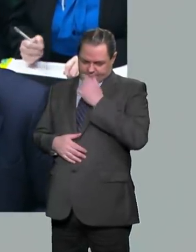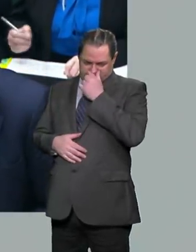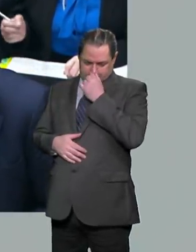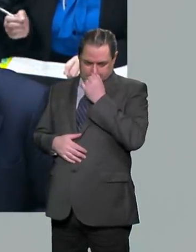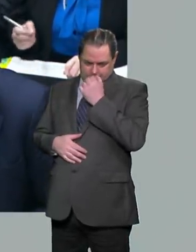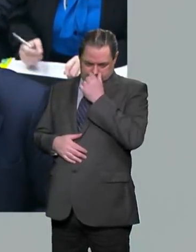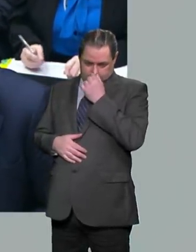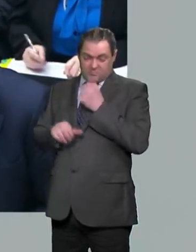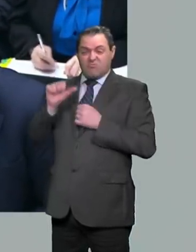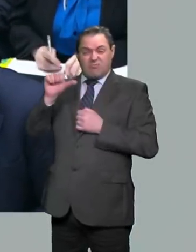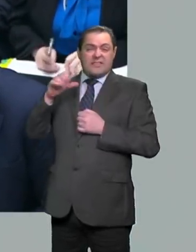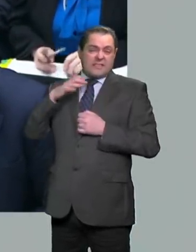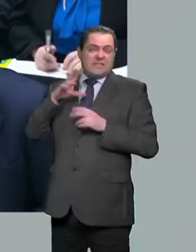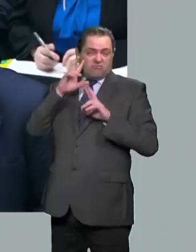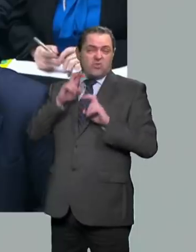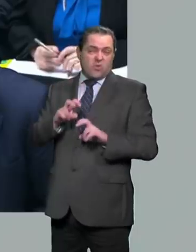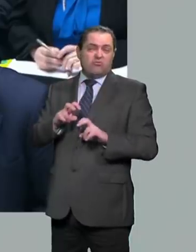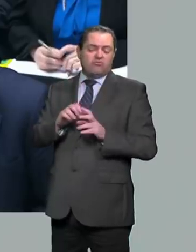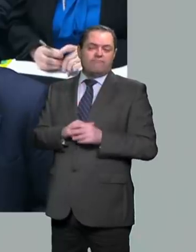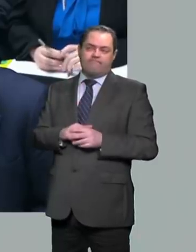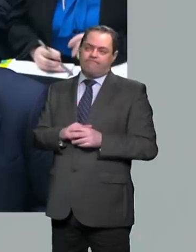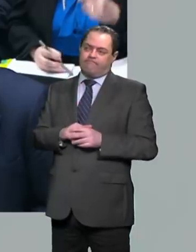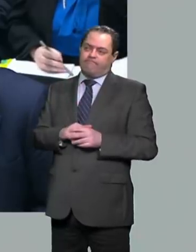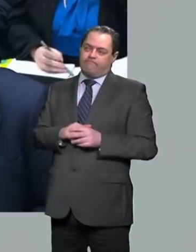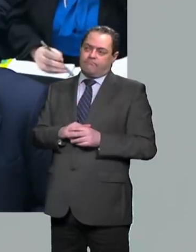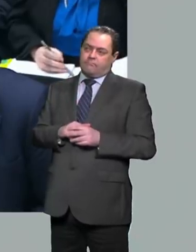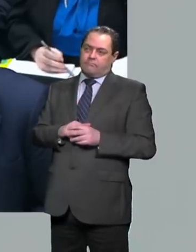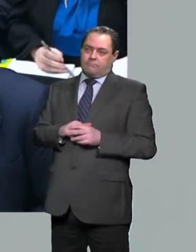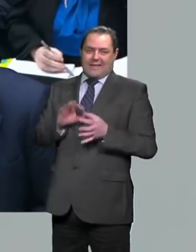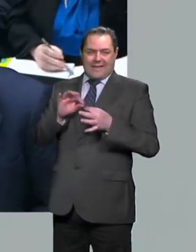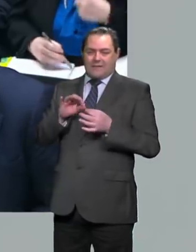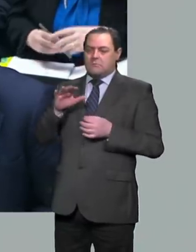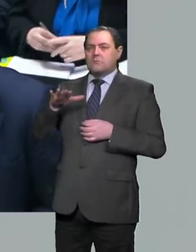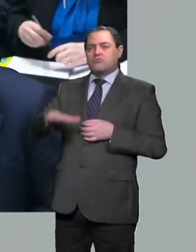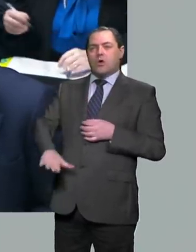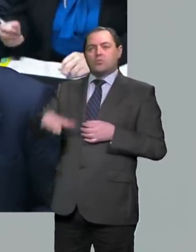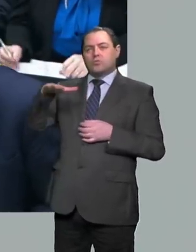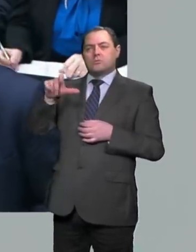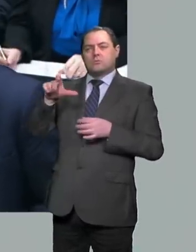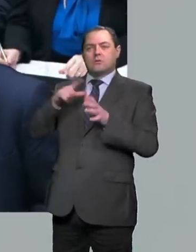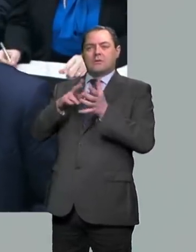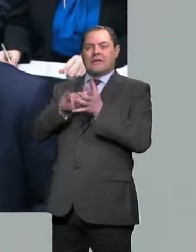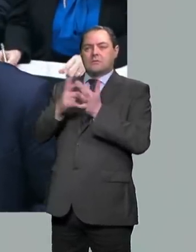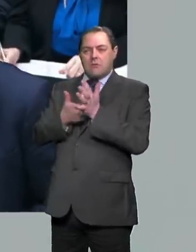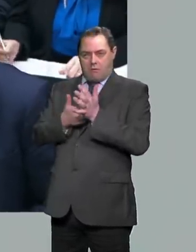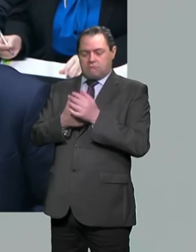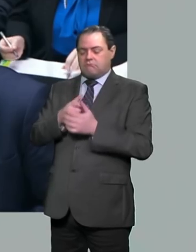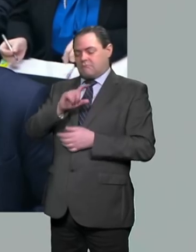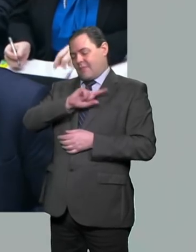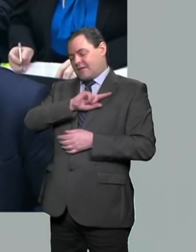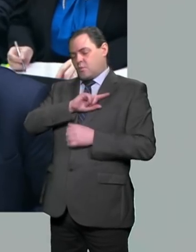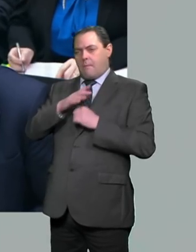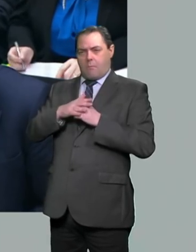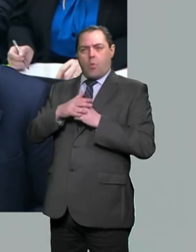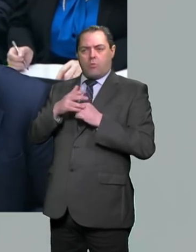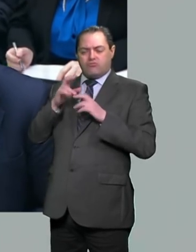right that research is crucial in tackling childhood cancers. That's why we're investing in more research. But